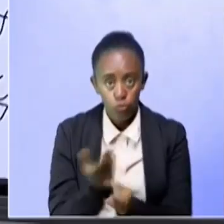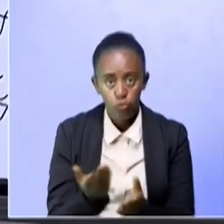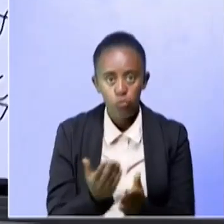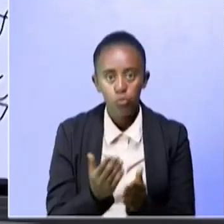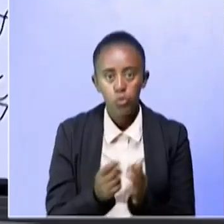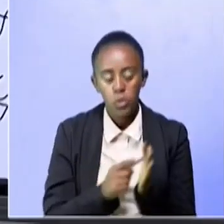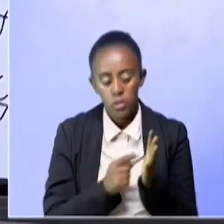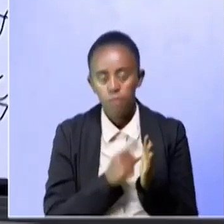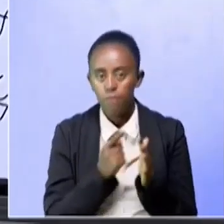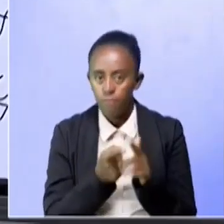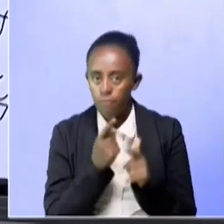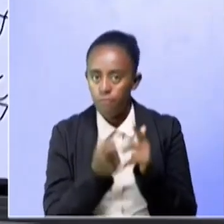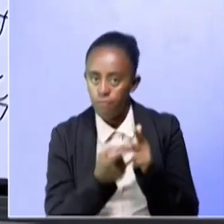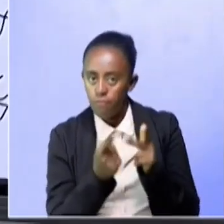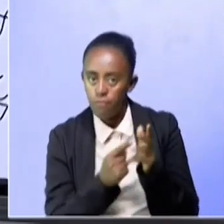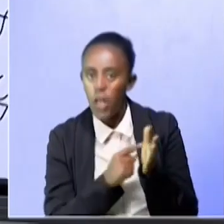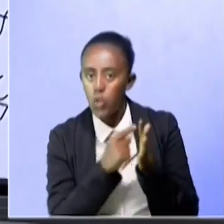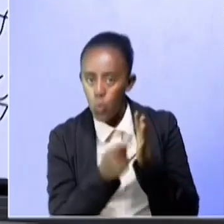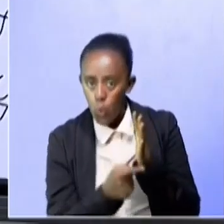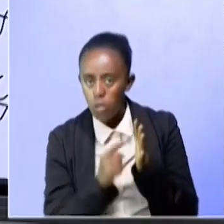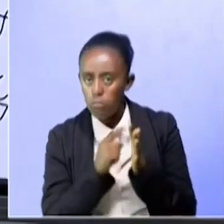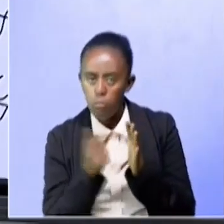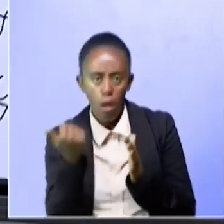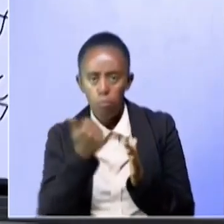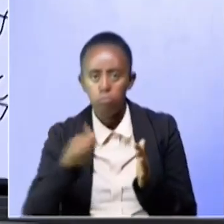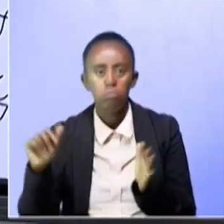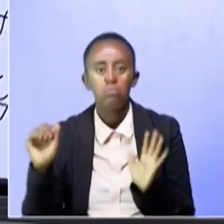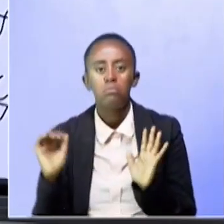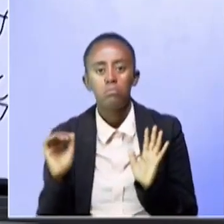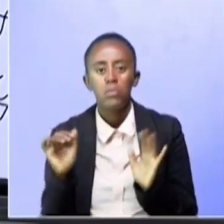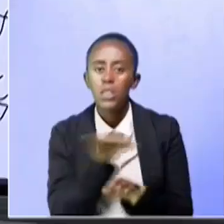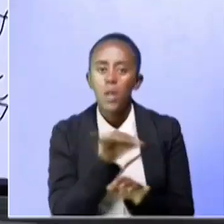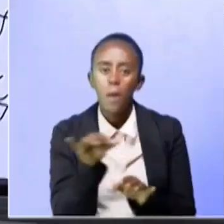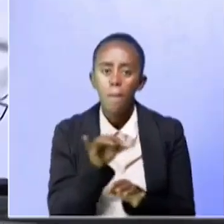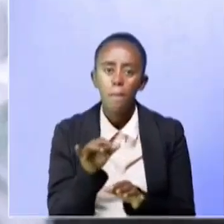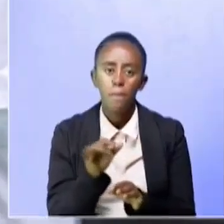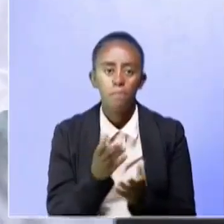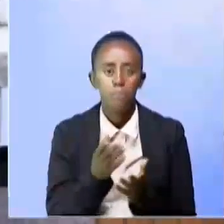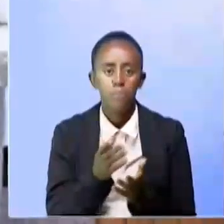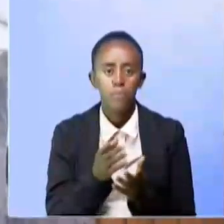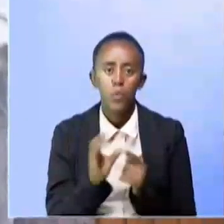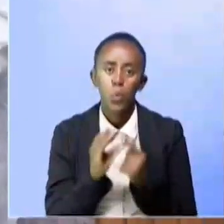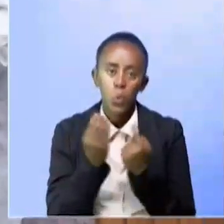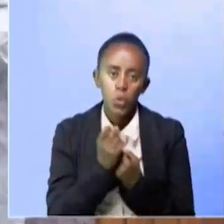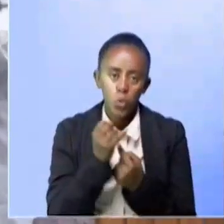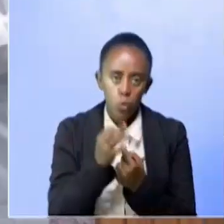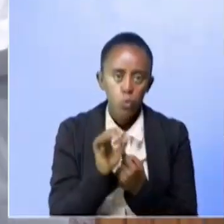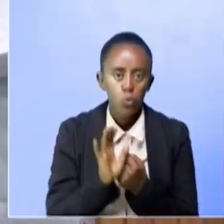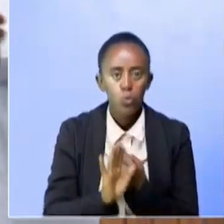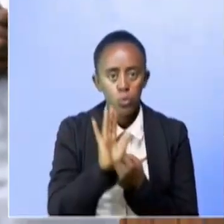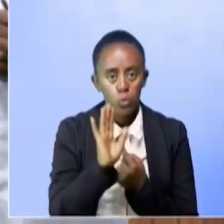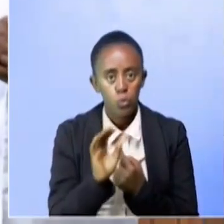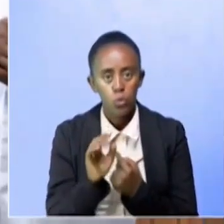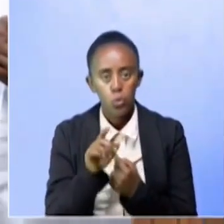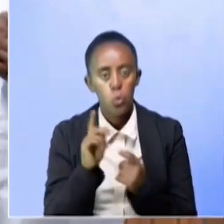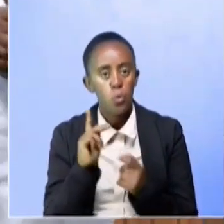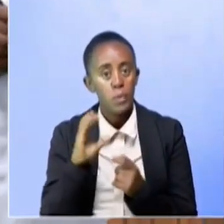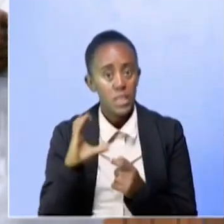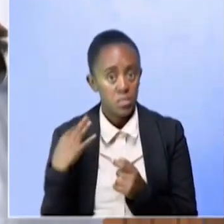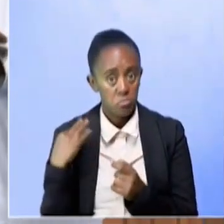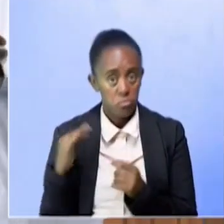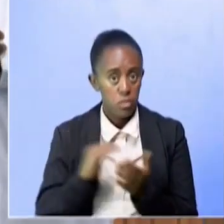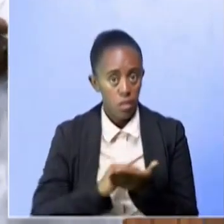sequences are very important. In every context, the same is true in the context of while you are using your PC